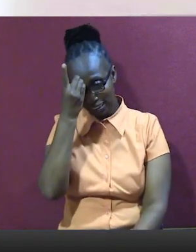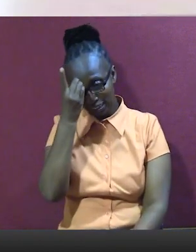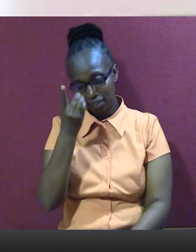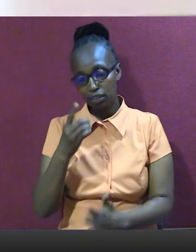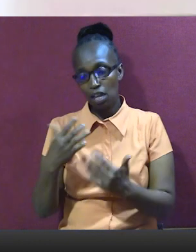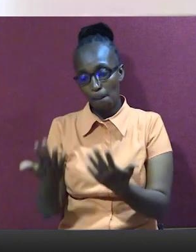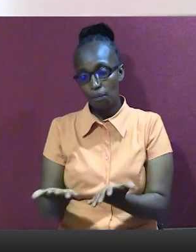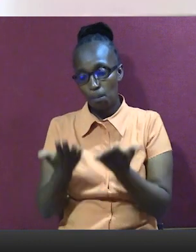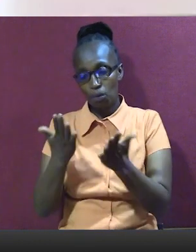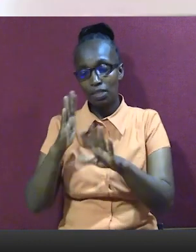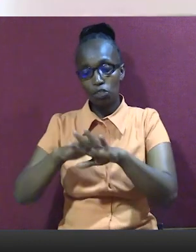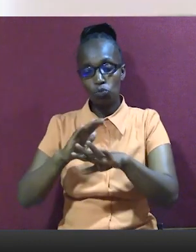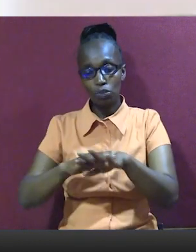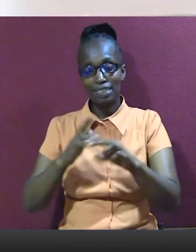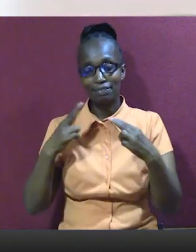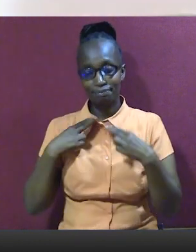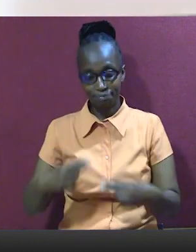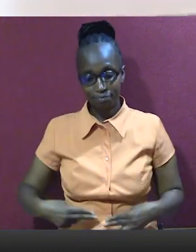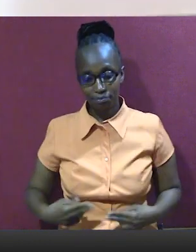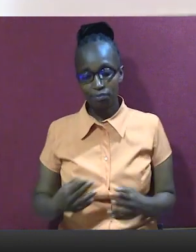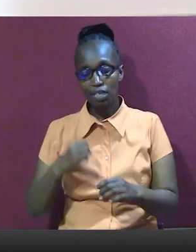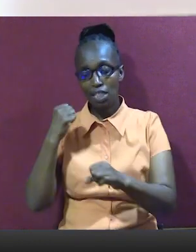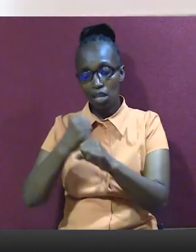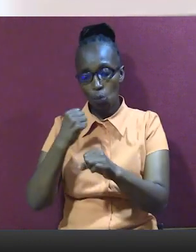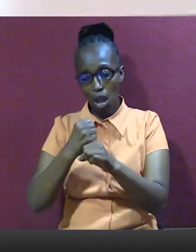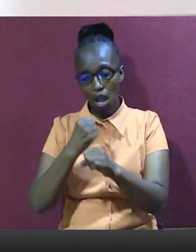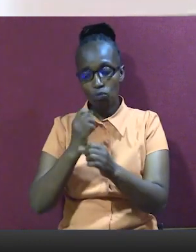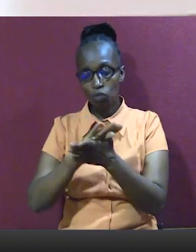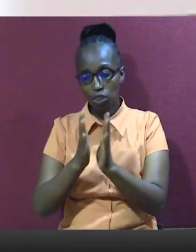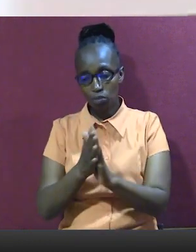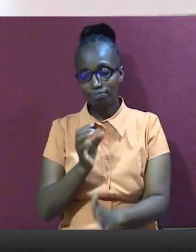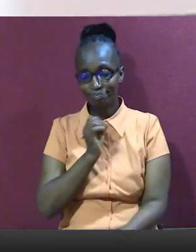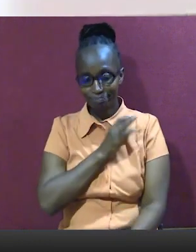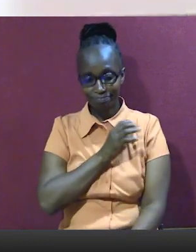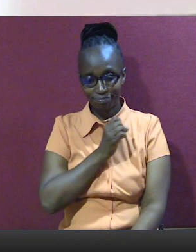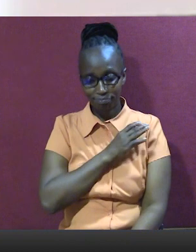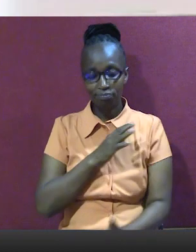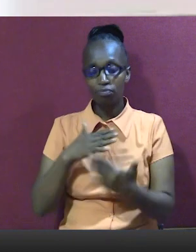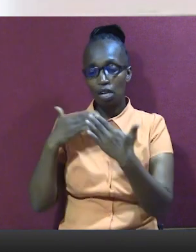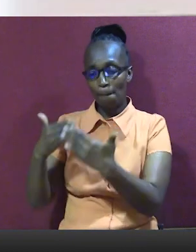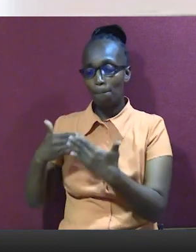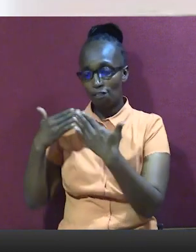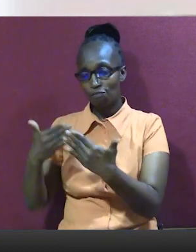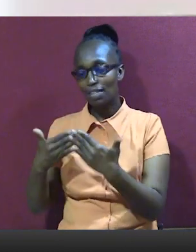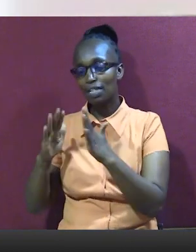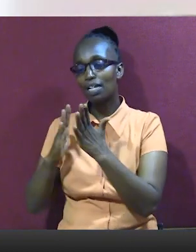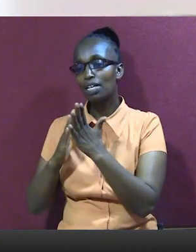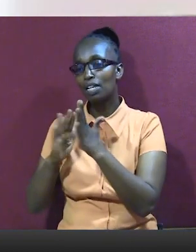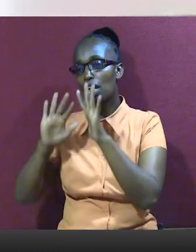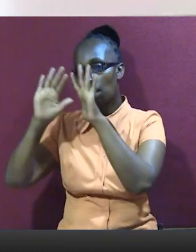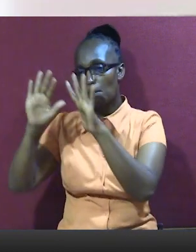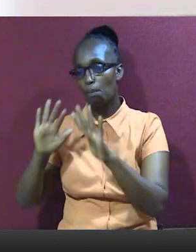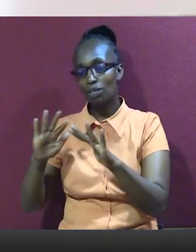tirelessly to ensure that we are promoting good health. They work tirelessly to